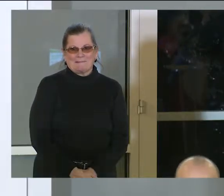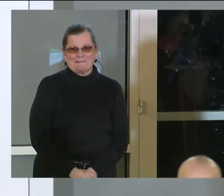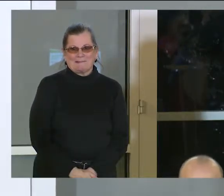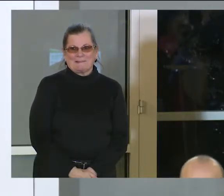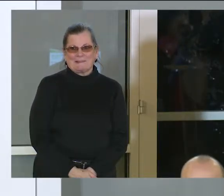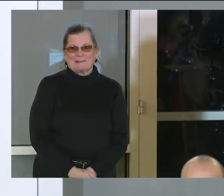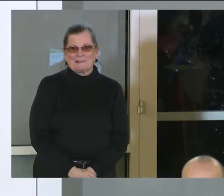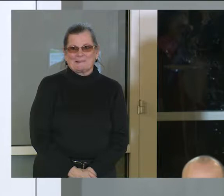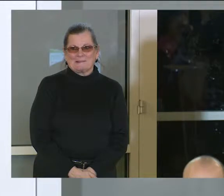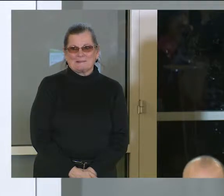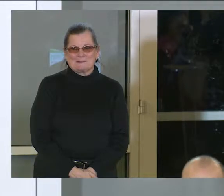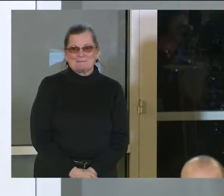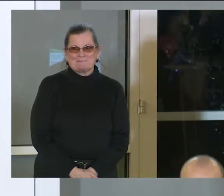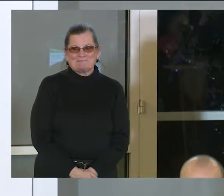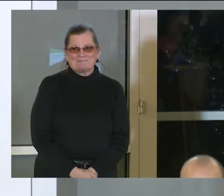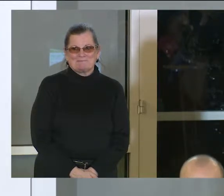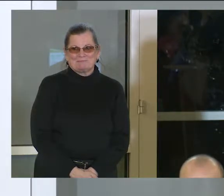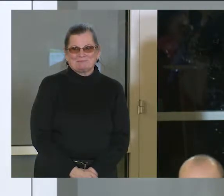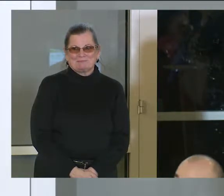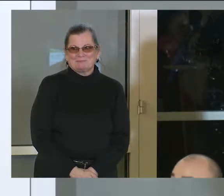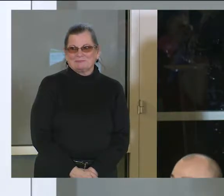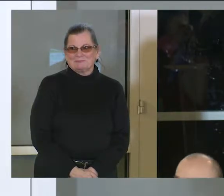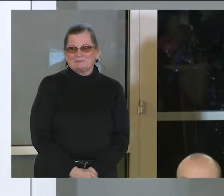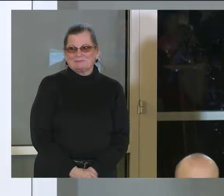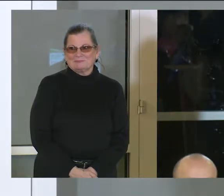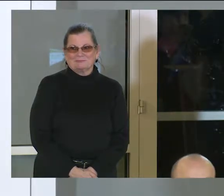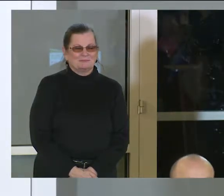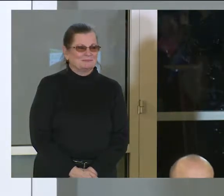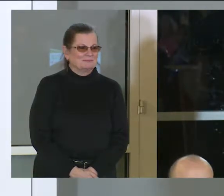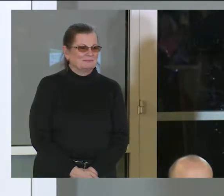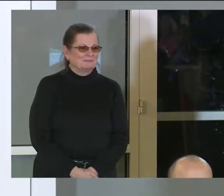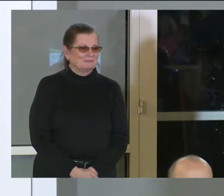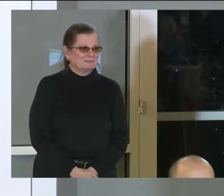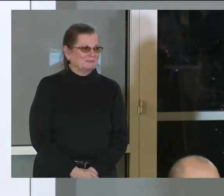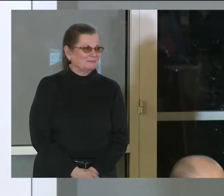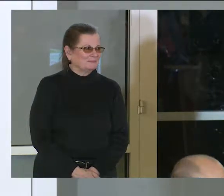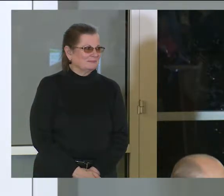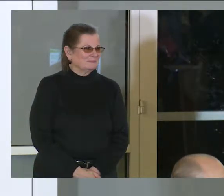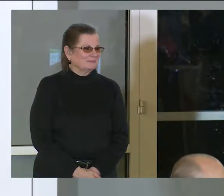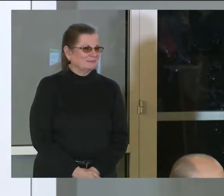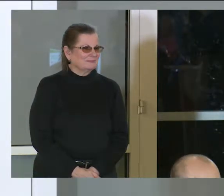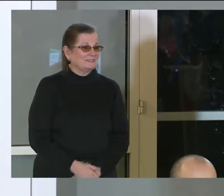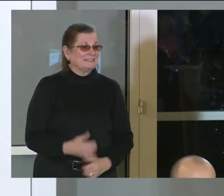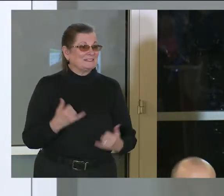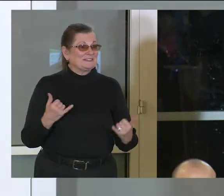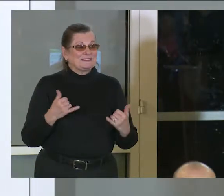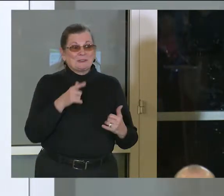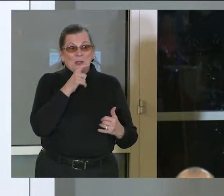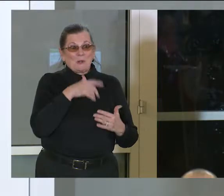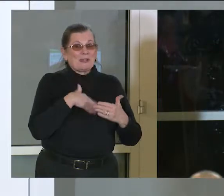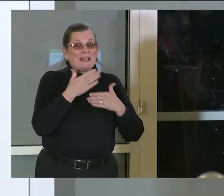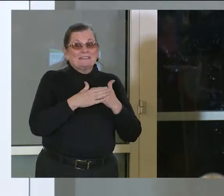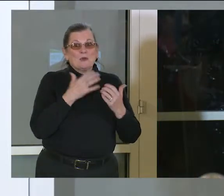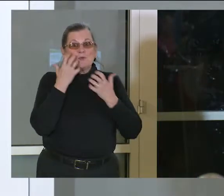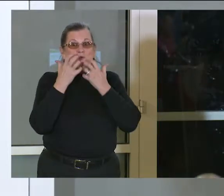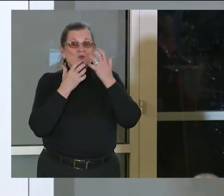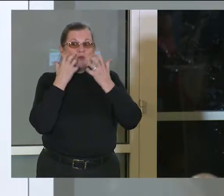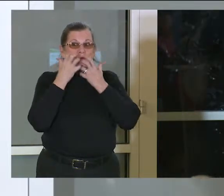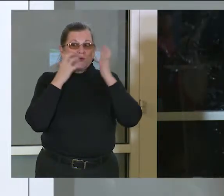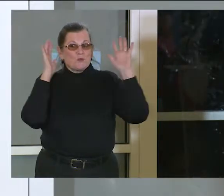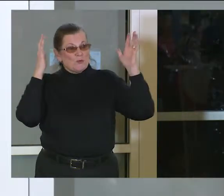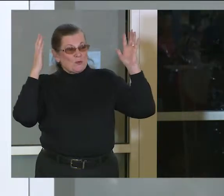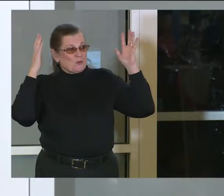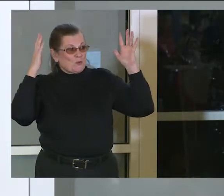All righty. We're just going to do a quick photo and we'll continue on the budget priorities. All right. So again, which table wants to go next? Is it